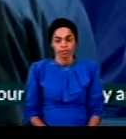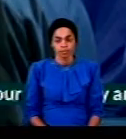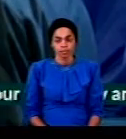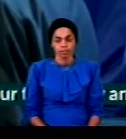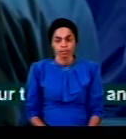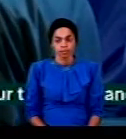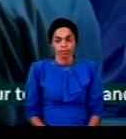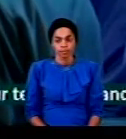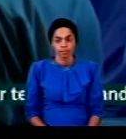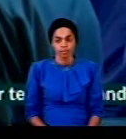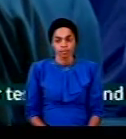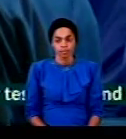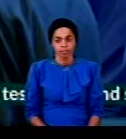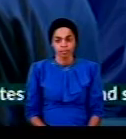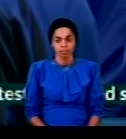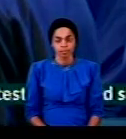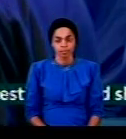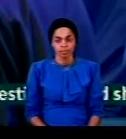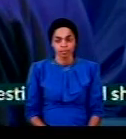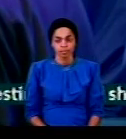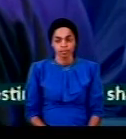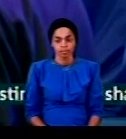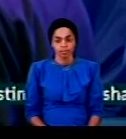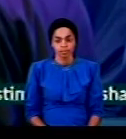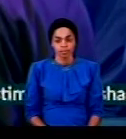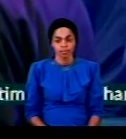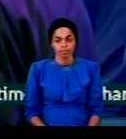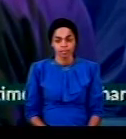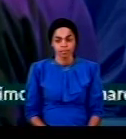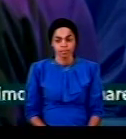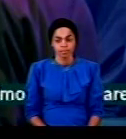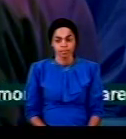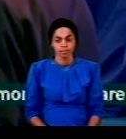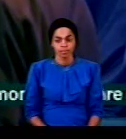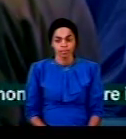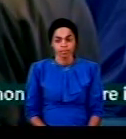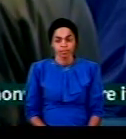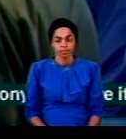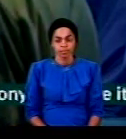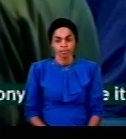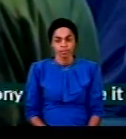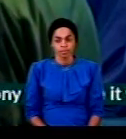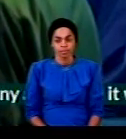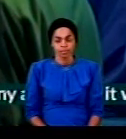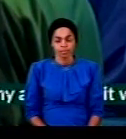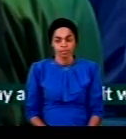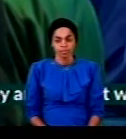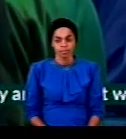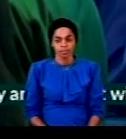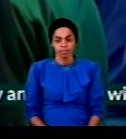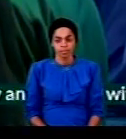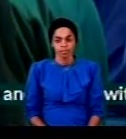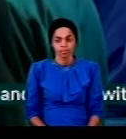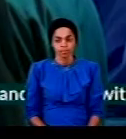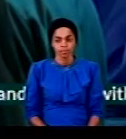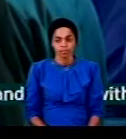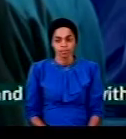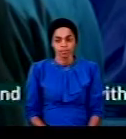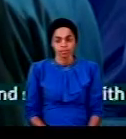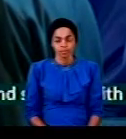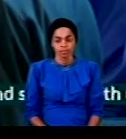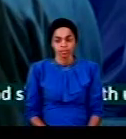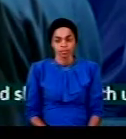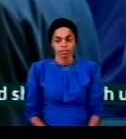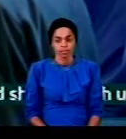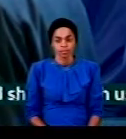zo taro kuma a wannan kwana ki sai kafan har yanzu ya tashi mini yana so ya hana ni zuwa taron shi ubangiji ka taimake ni muryan baba